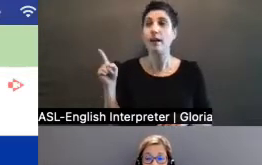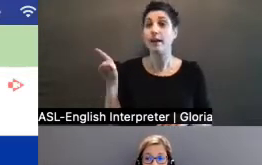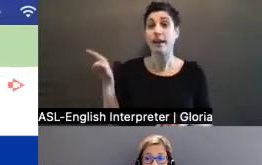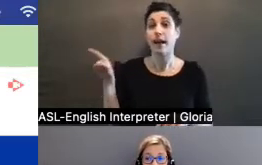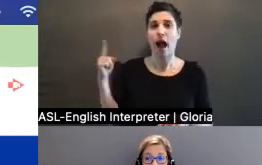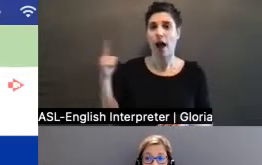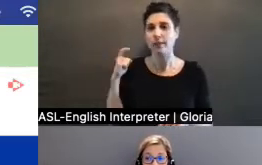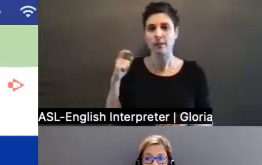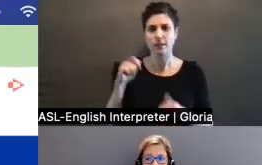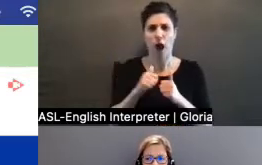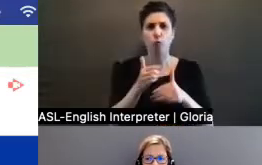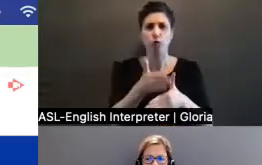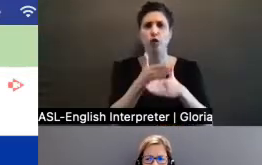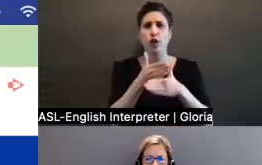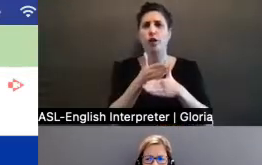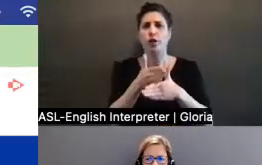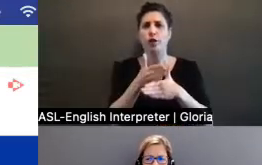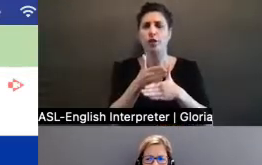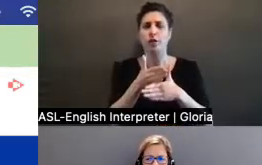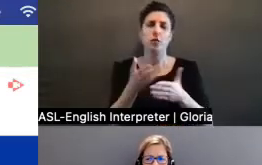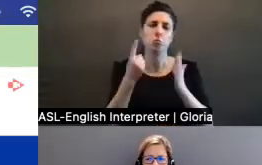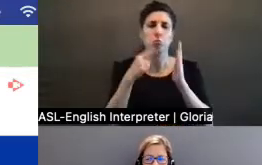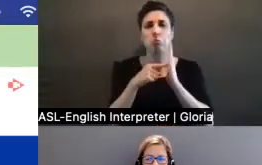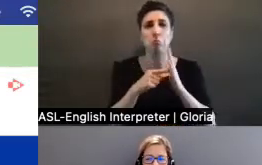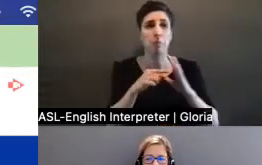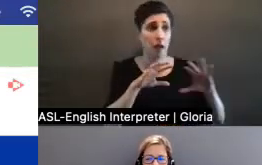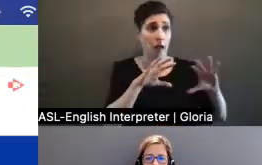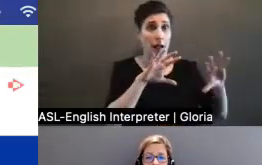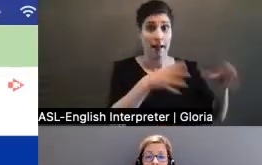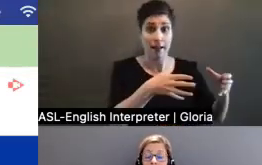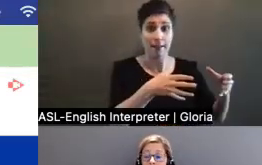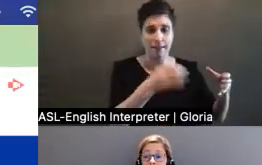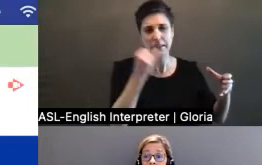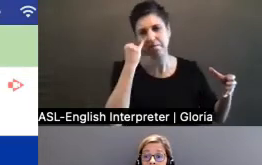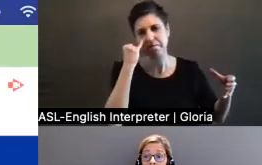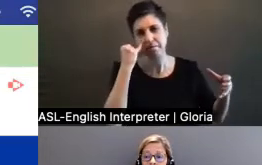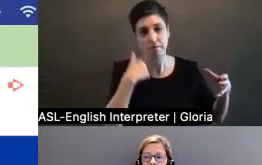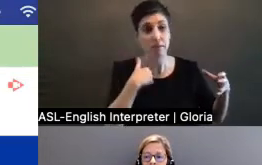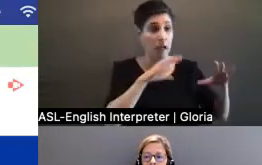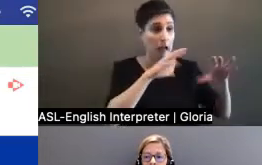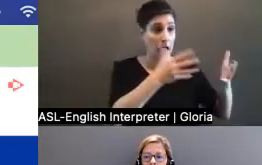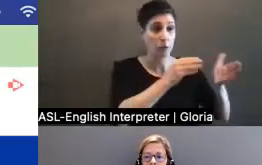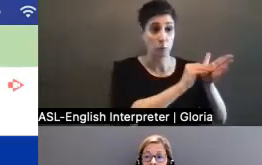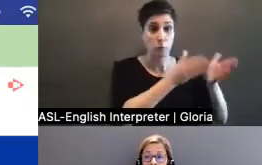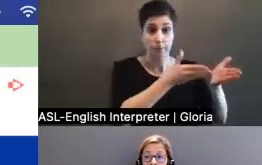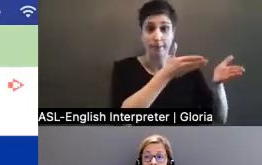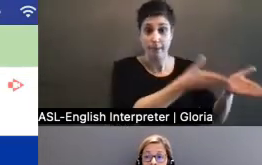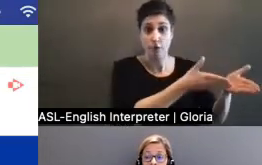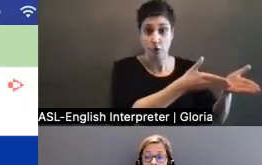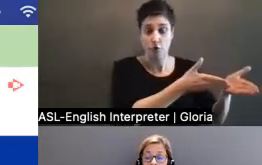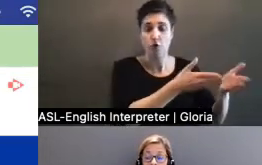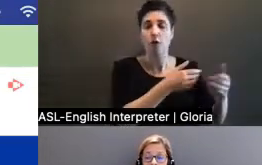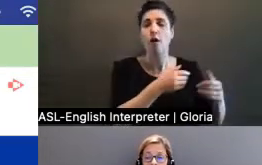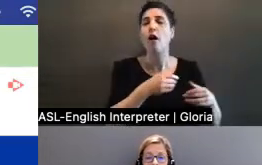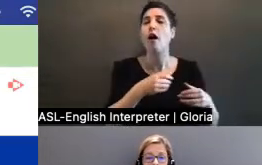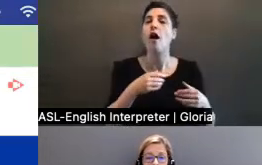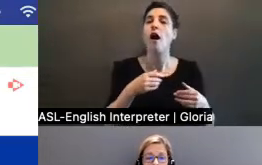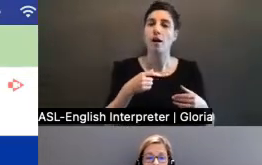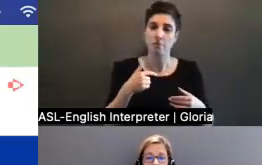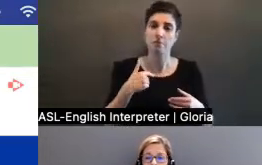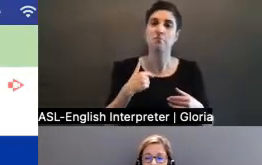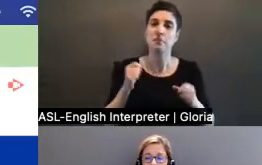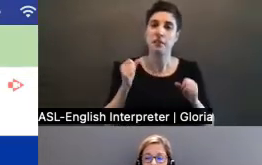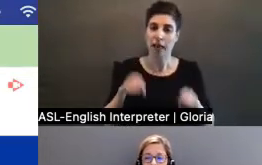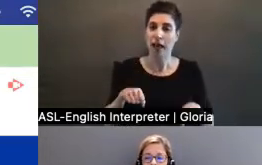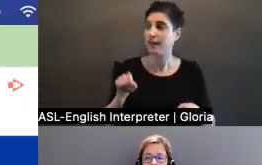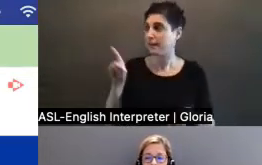Kahoot? So imagine I'm in a class with my students in the class with me. I can basically go into a